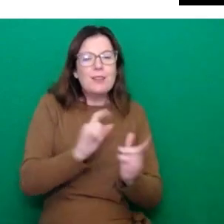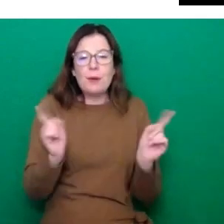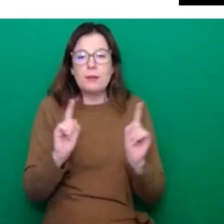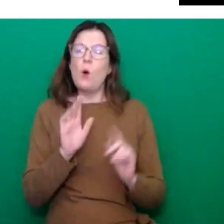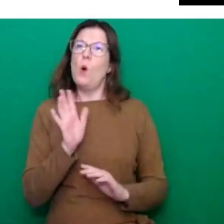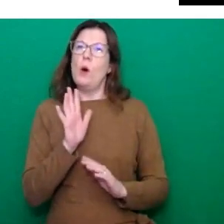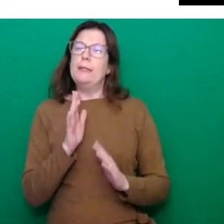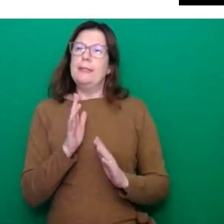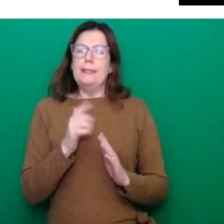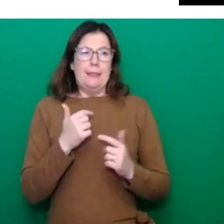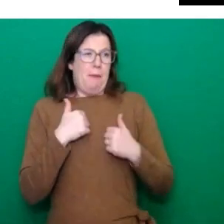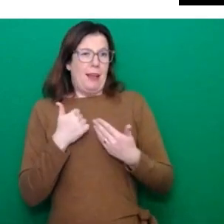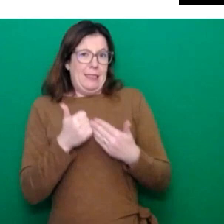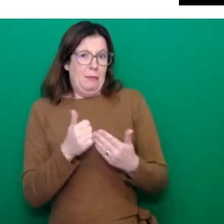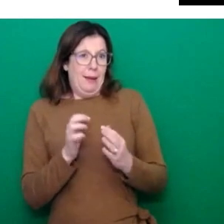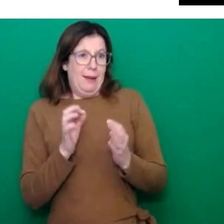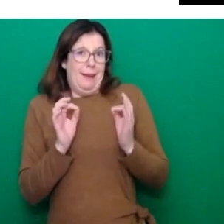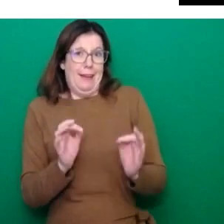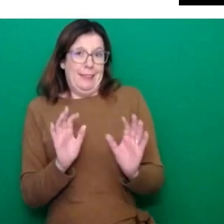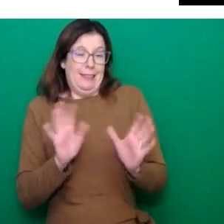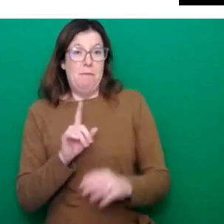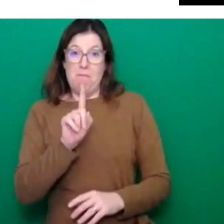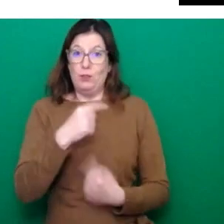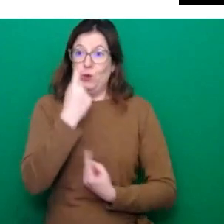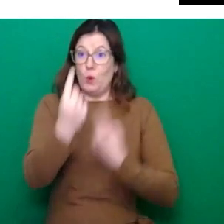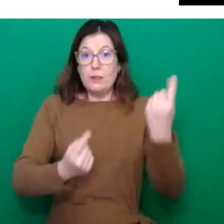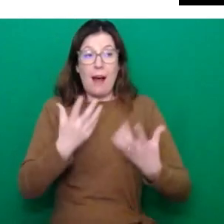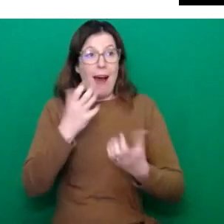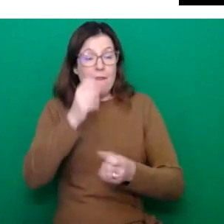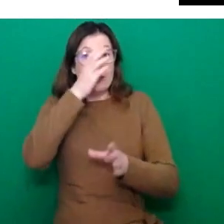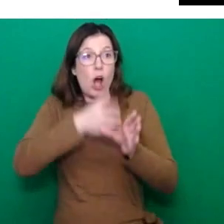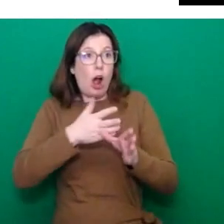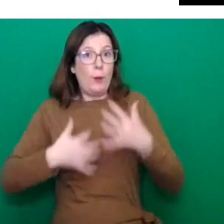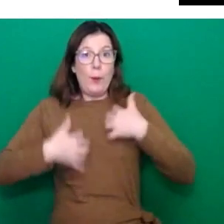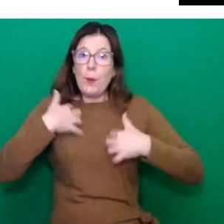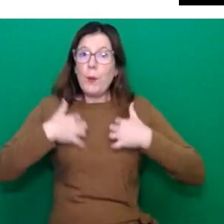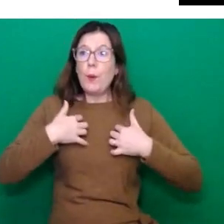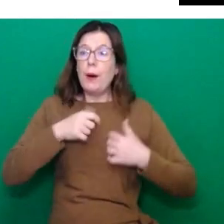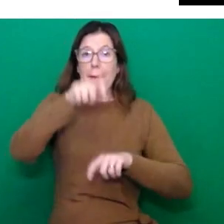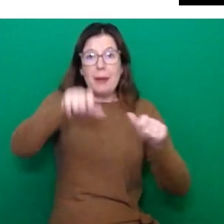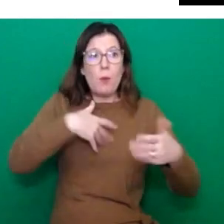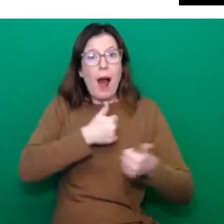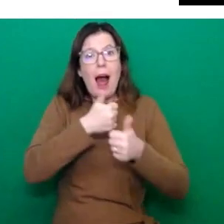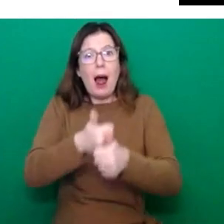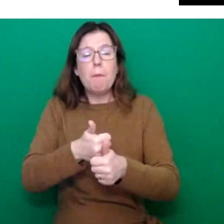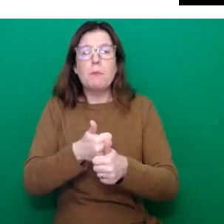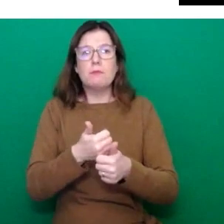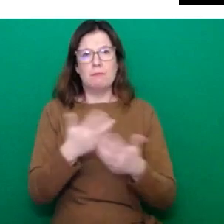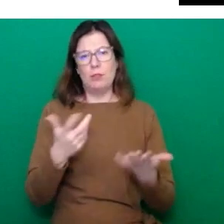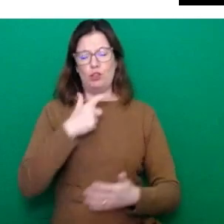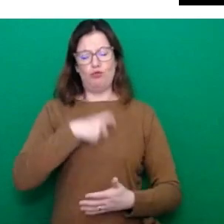tips, but if you're interested in psychology and helping people, then I think this is a very valuable